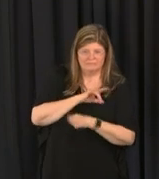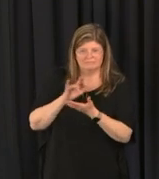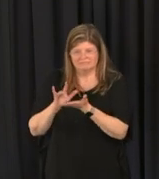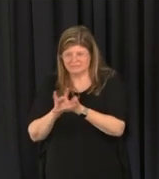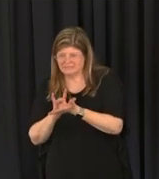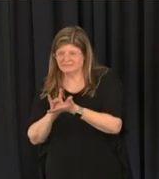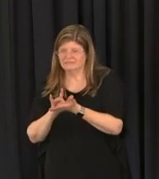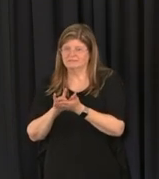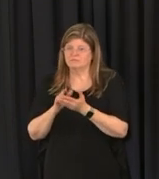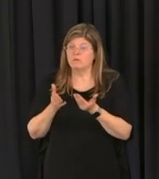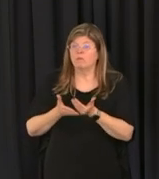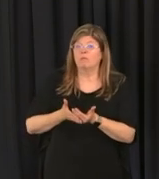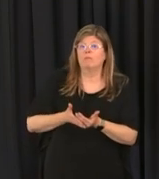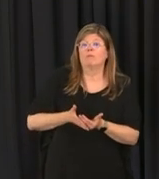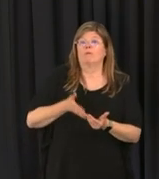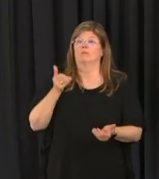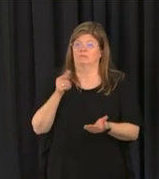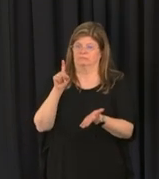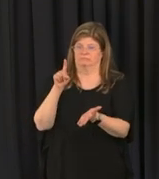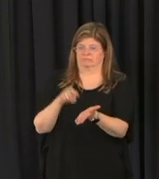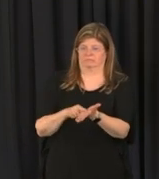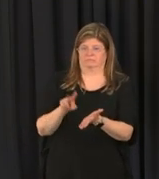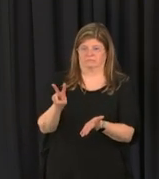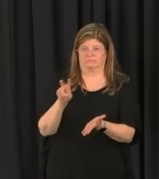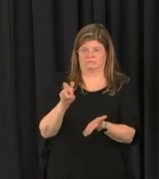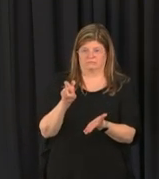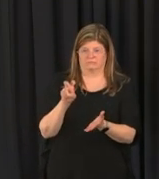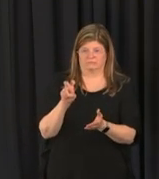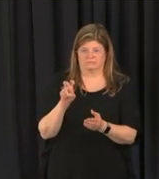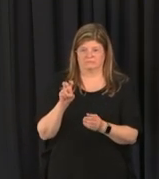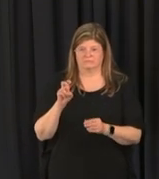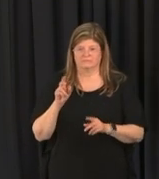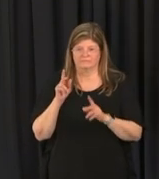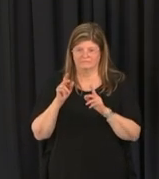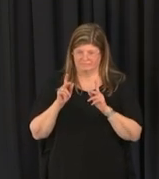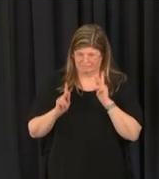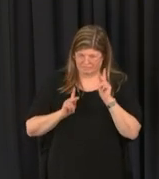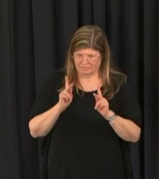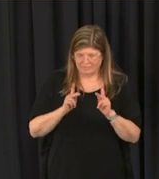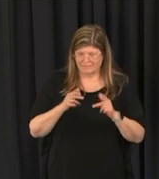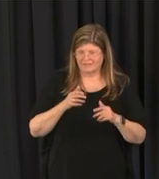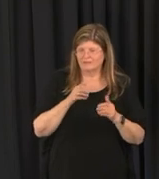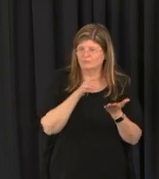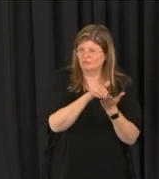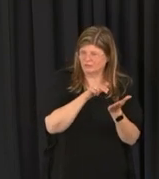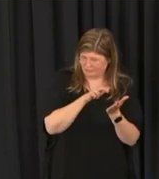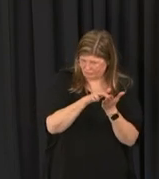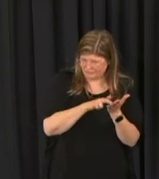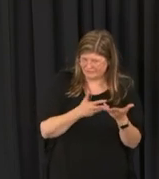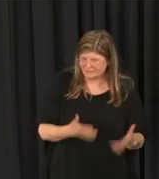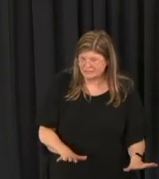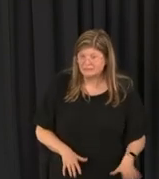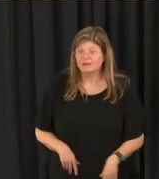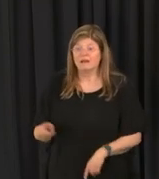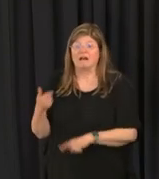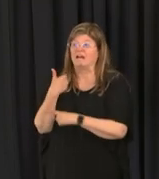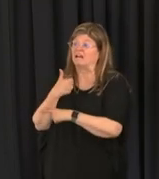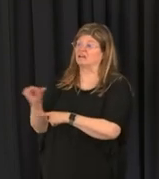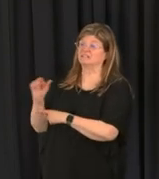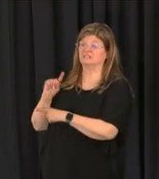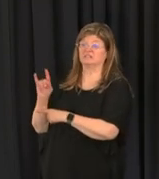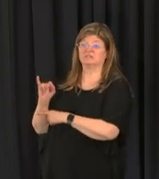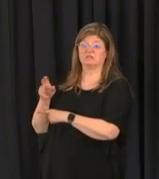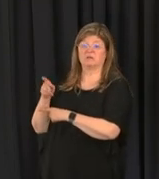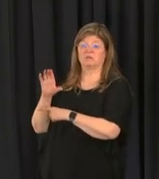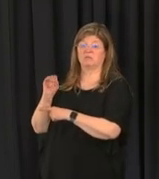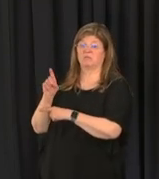conditions are almost 12,000 registrations. DC residents in any zip code with